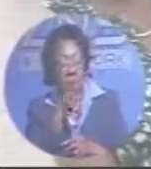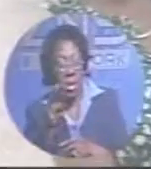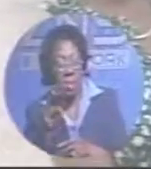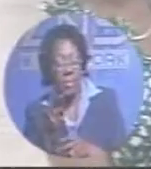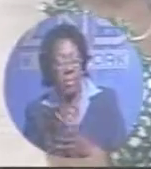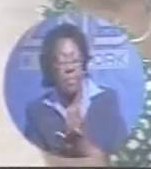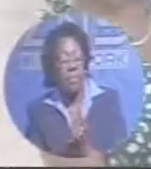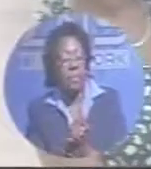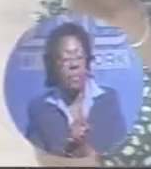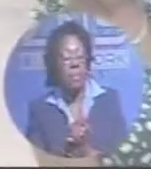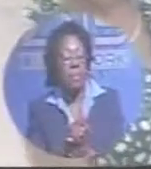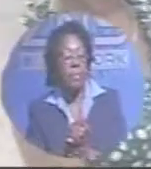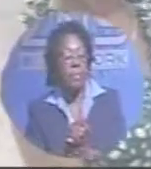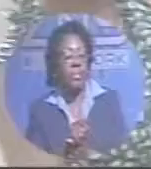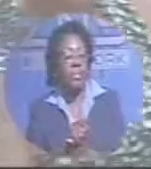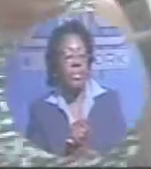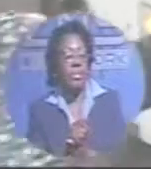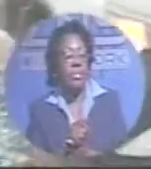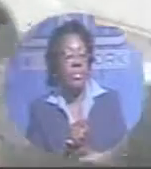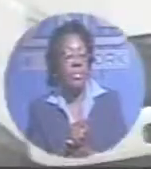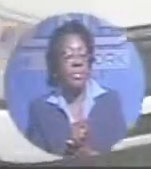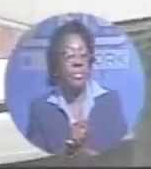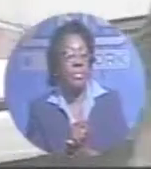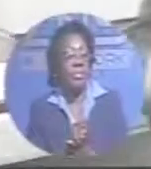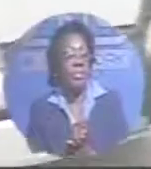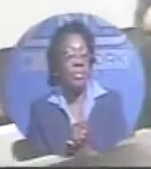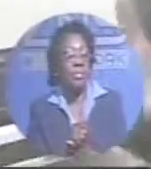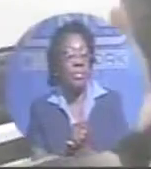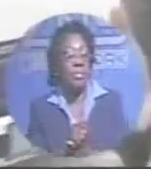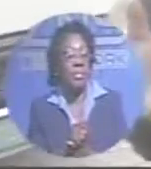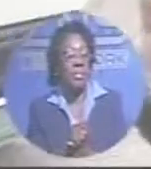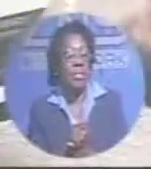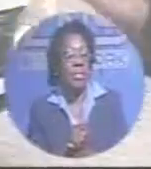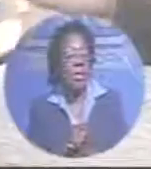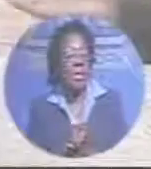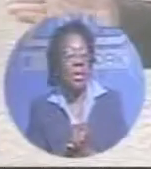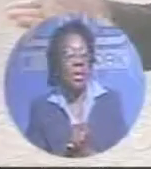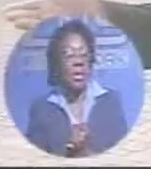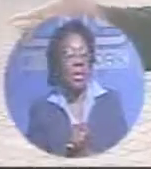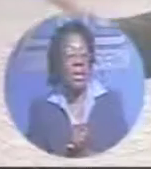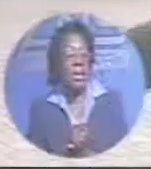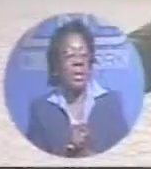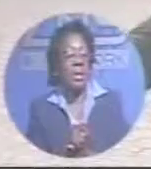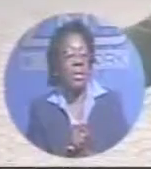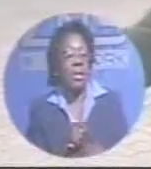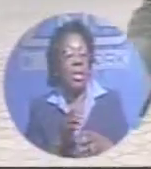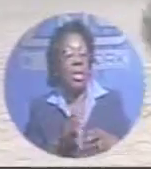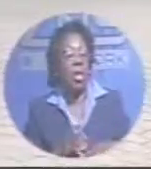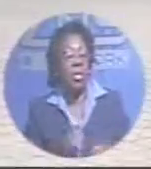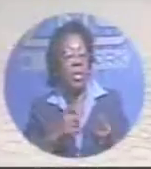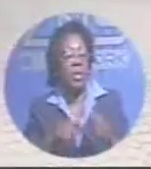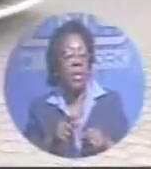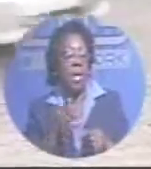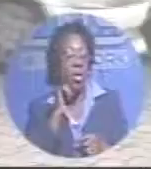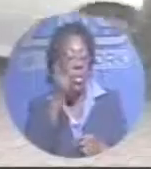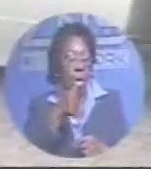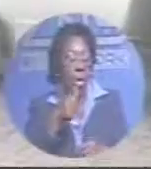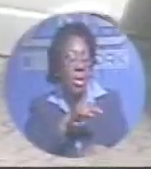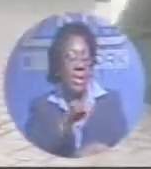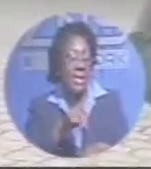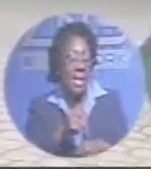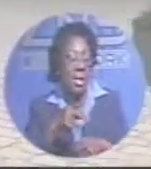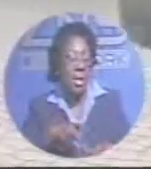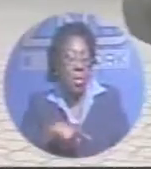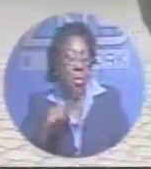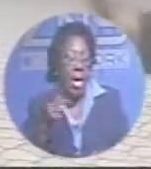great women. All right, thank you very much, committee member Ida Poyta Turnquest. And of course, as she said, you are encouraged to come down here. Tomorrow's National Pride Day.